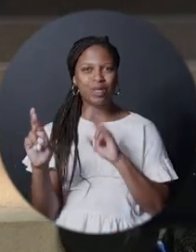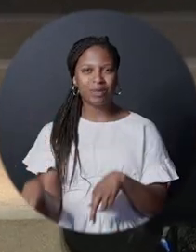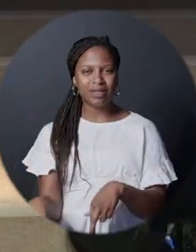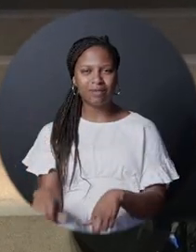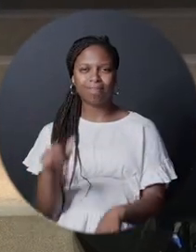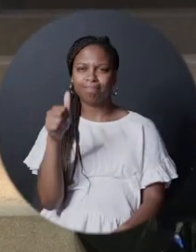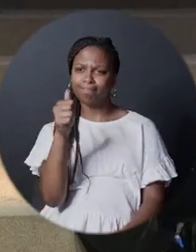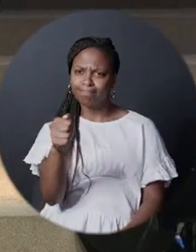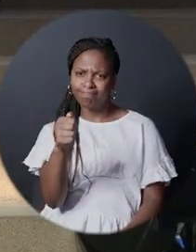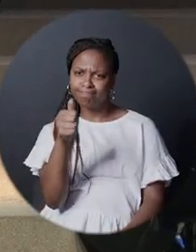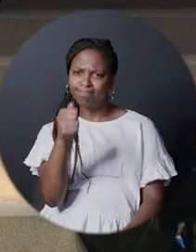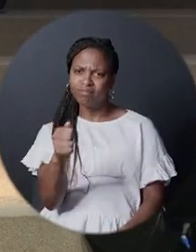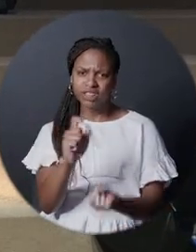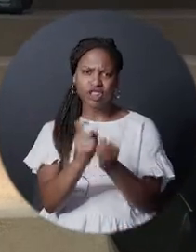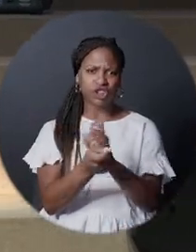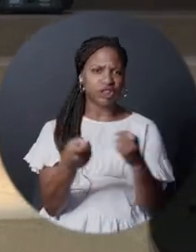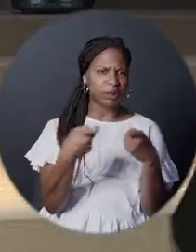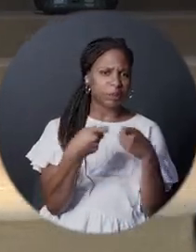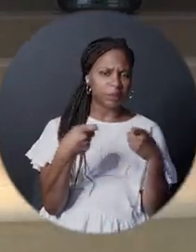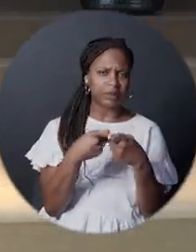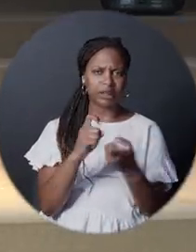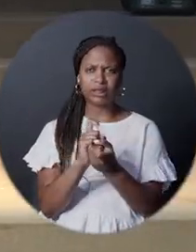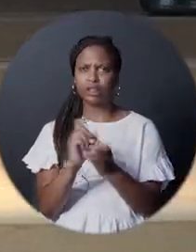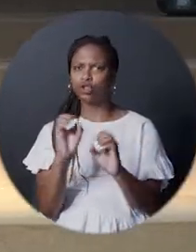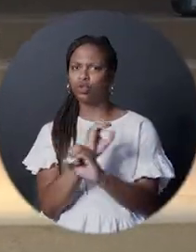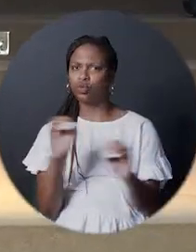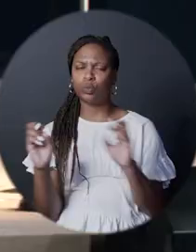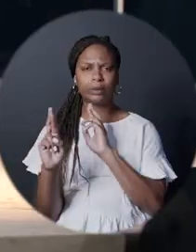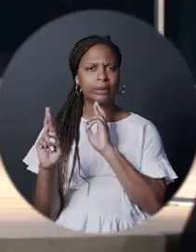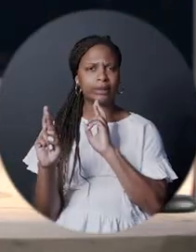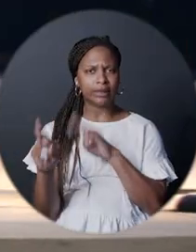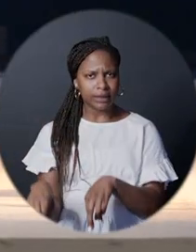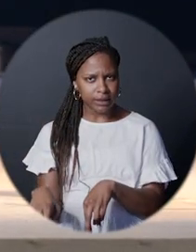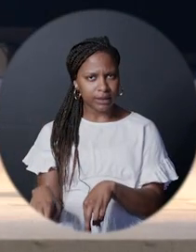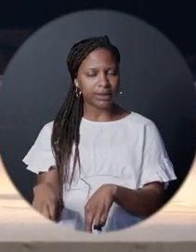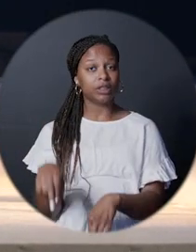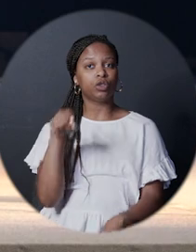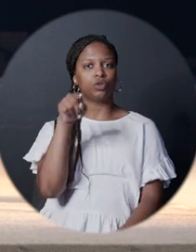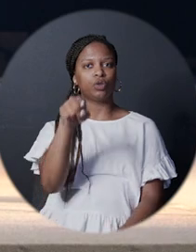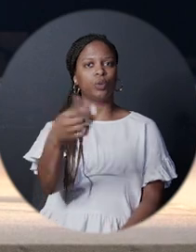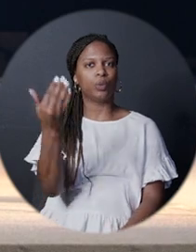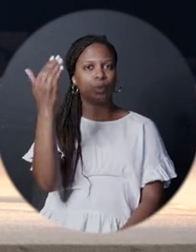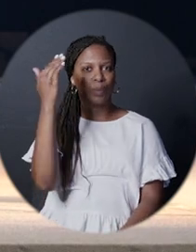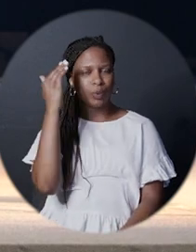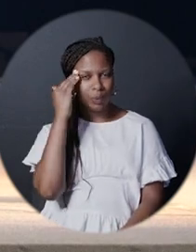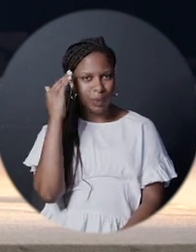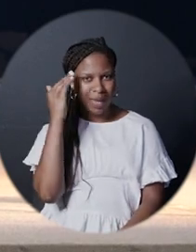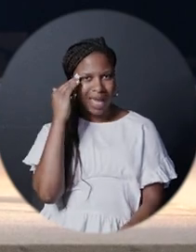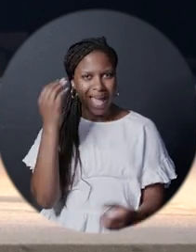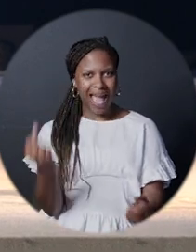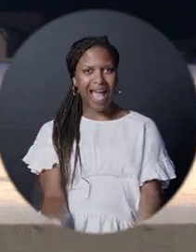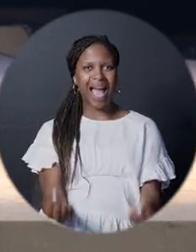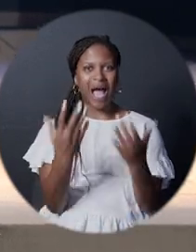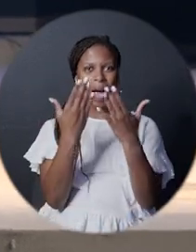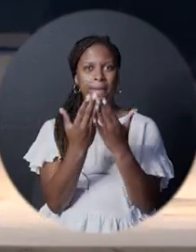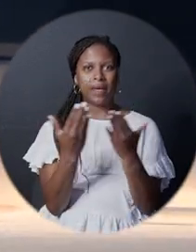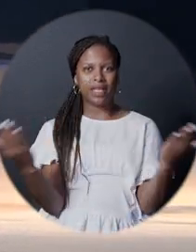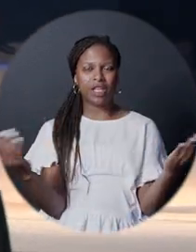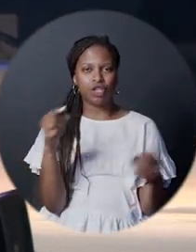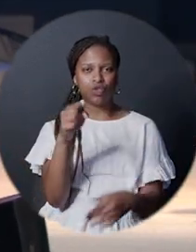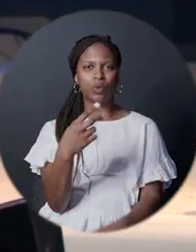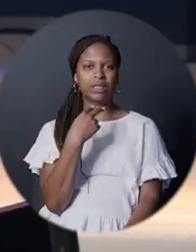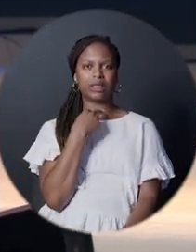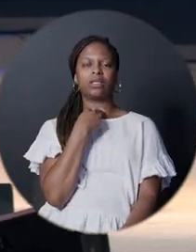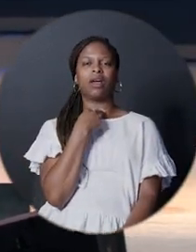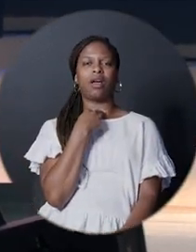no response. I kept pushing it. I changed the batteries. I got no response. Do you know how